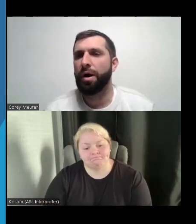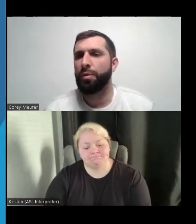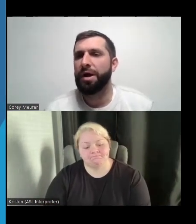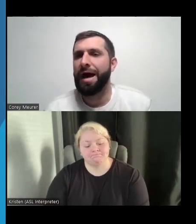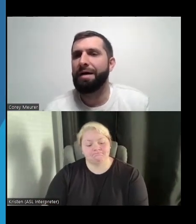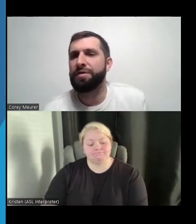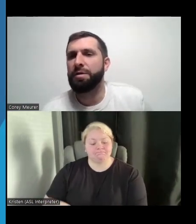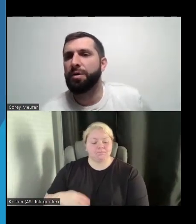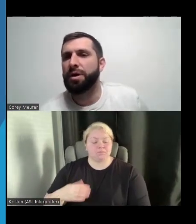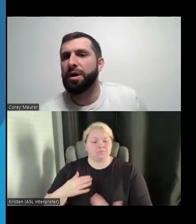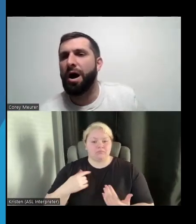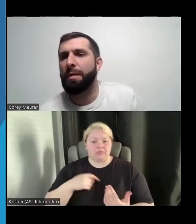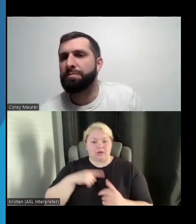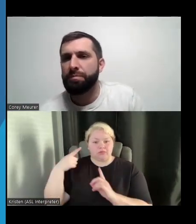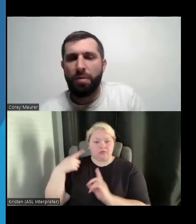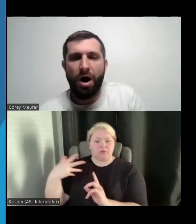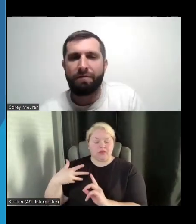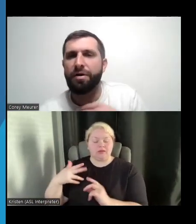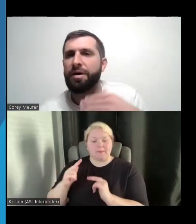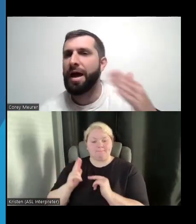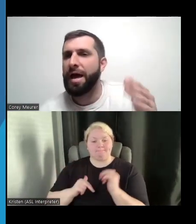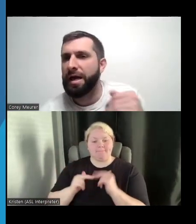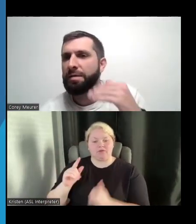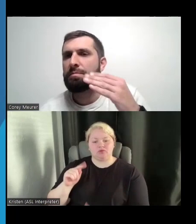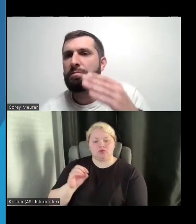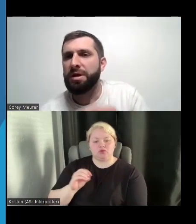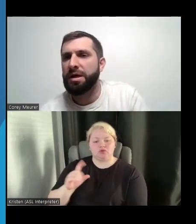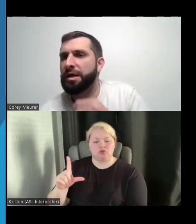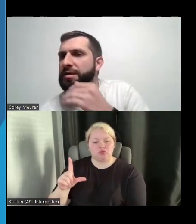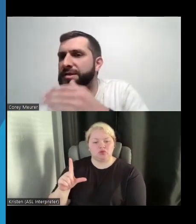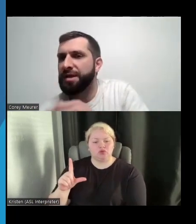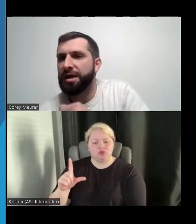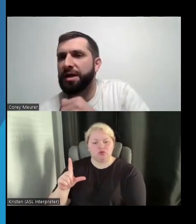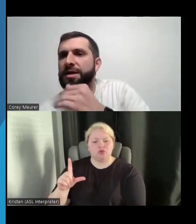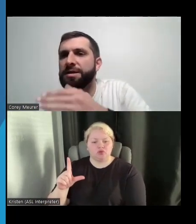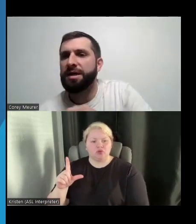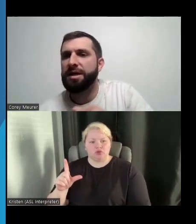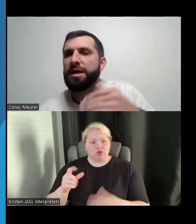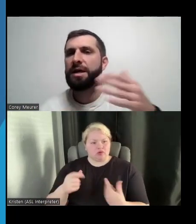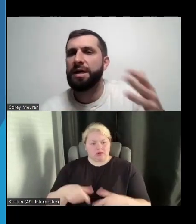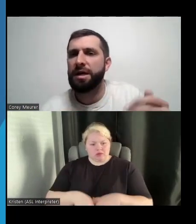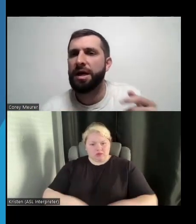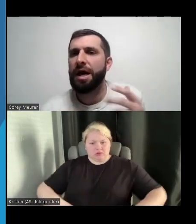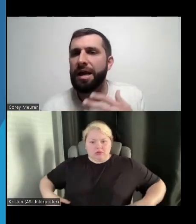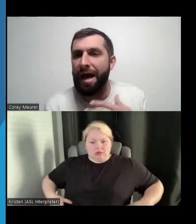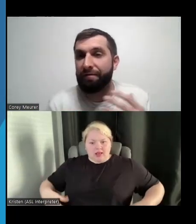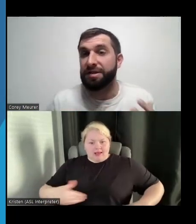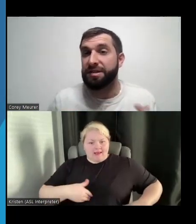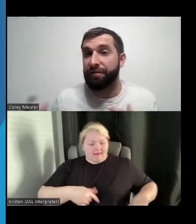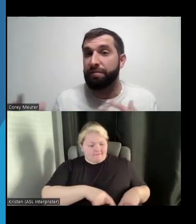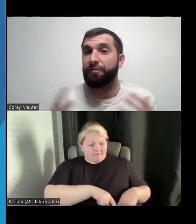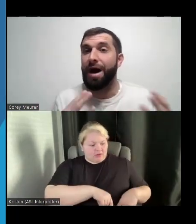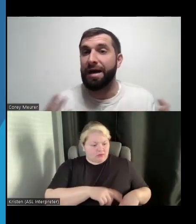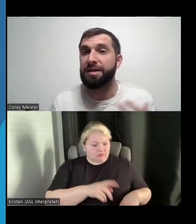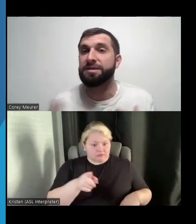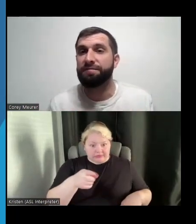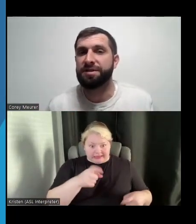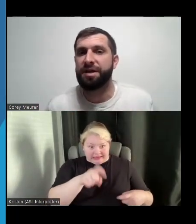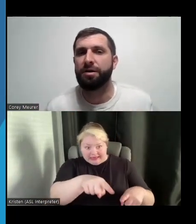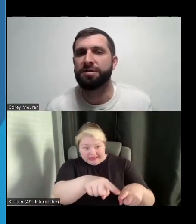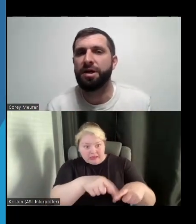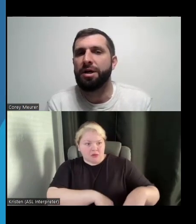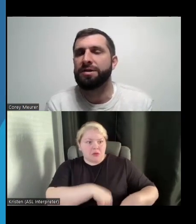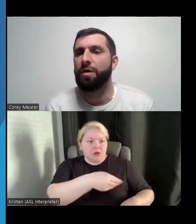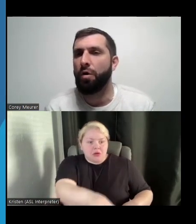belt where we have the ability to offer A, B, C, D, E, and have these different varieties